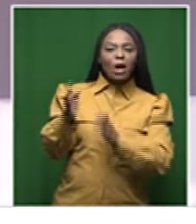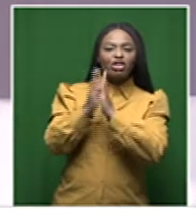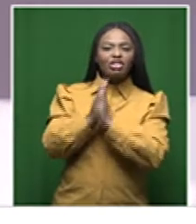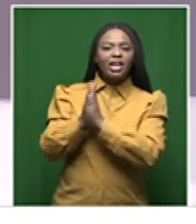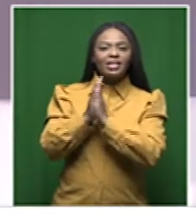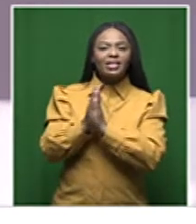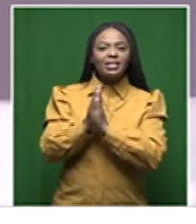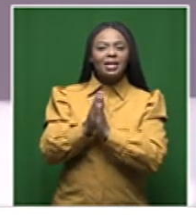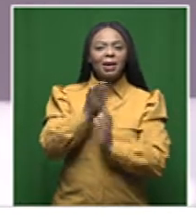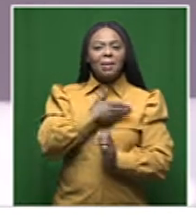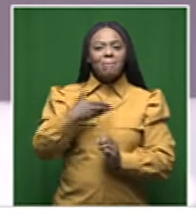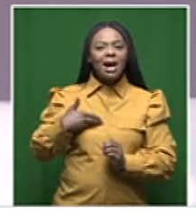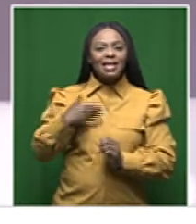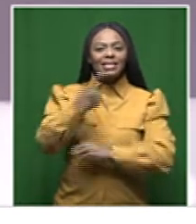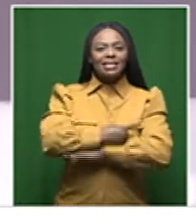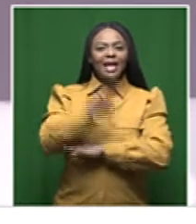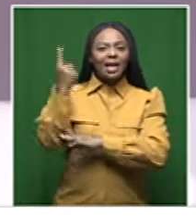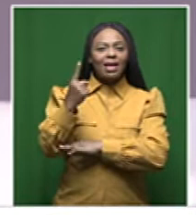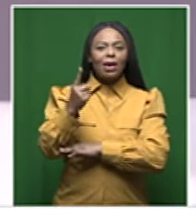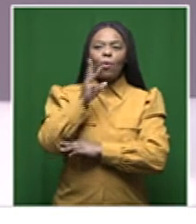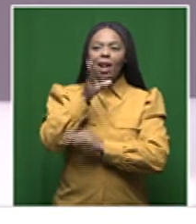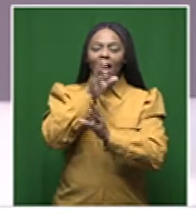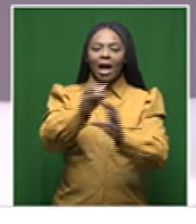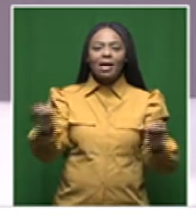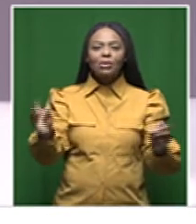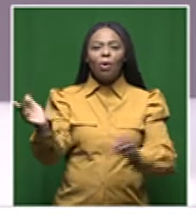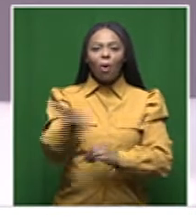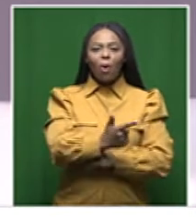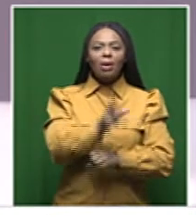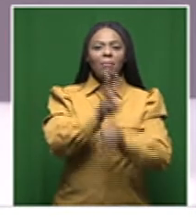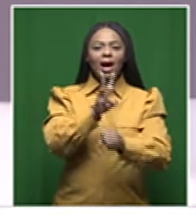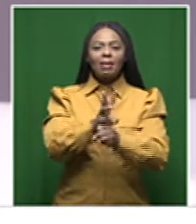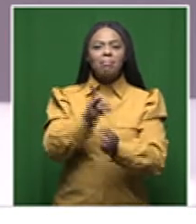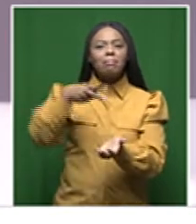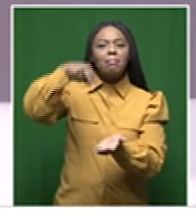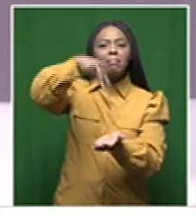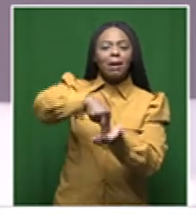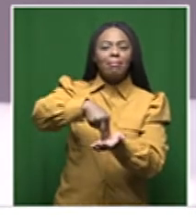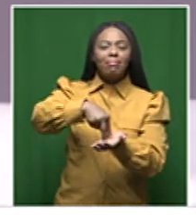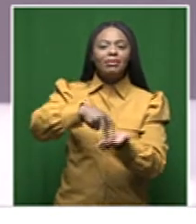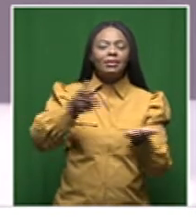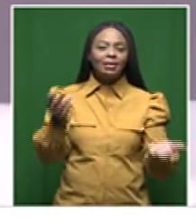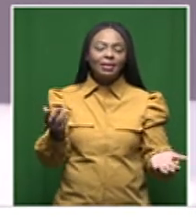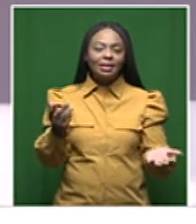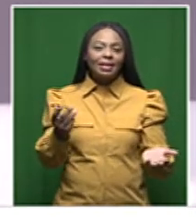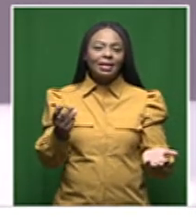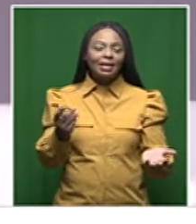and they would ask all the mothers to stand. And at that moment, we just had